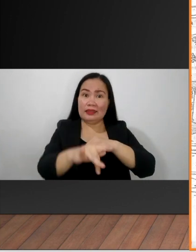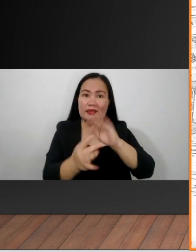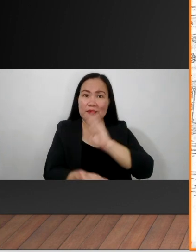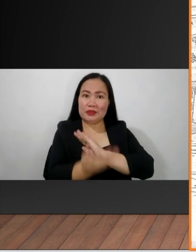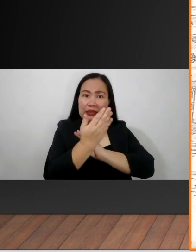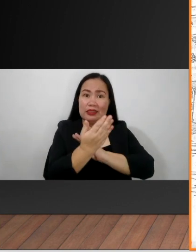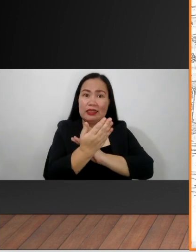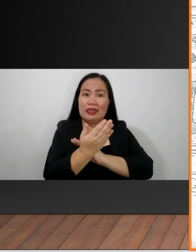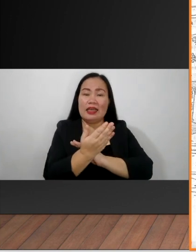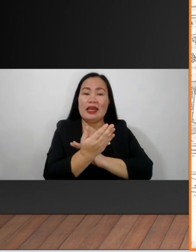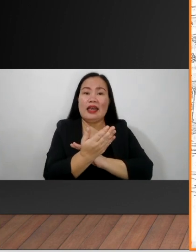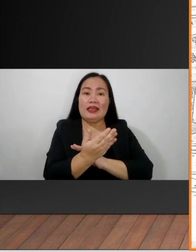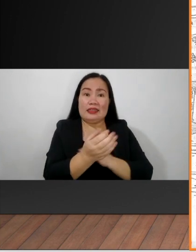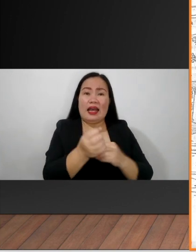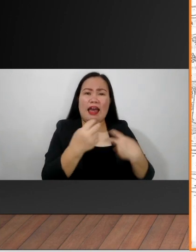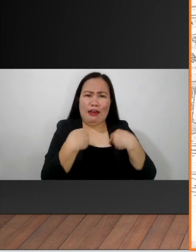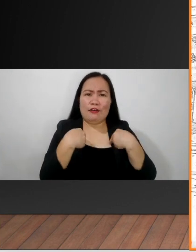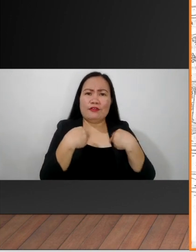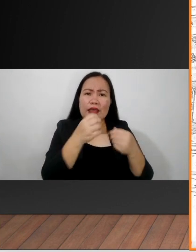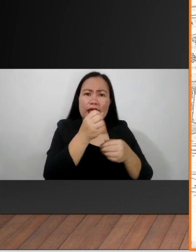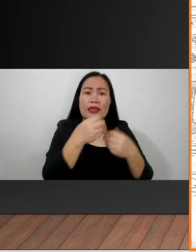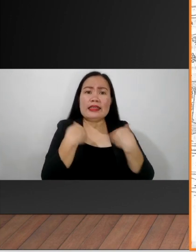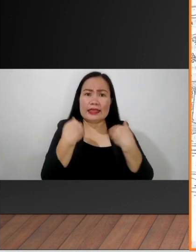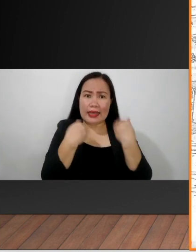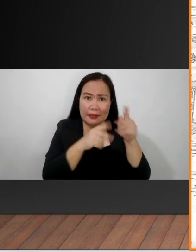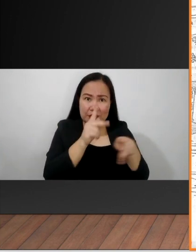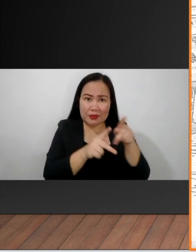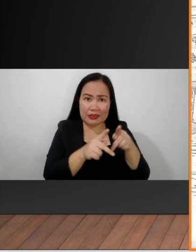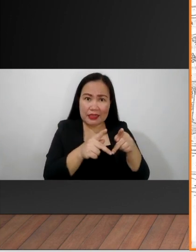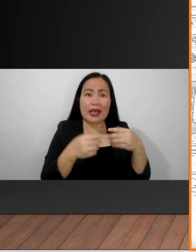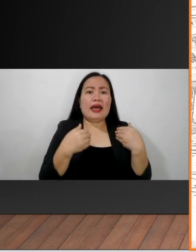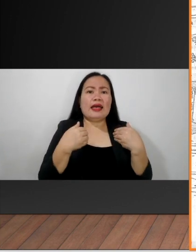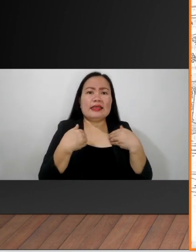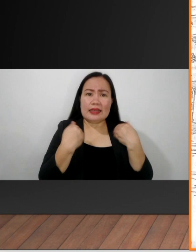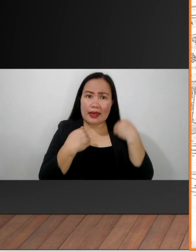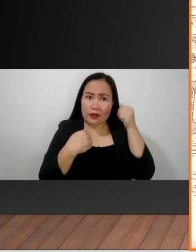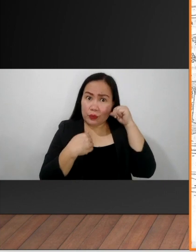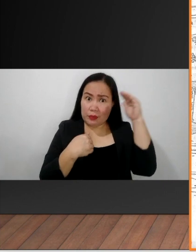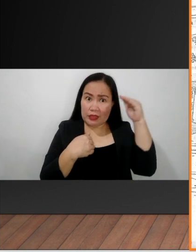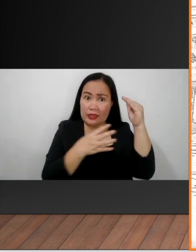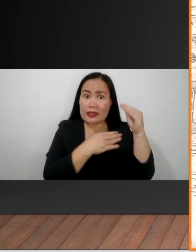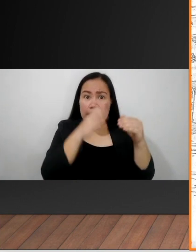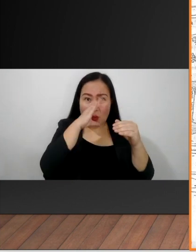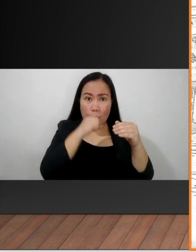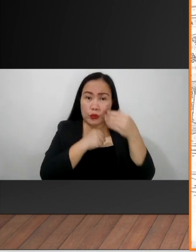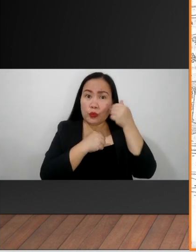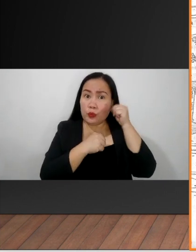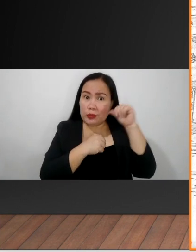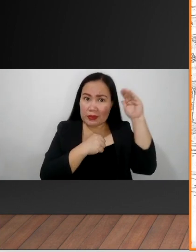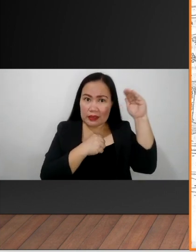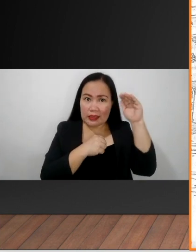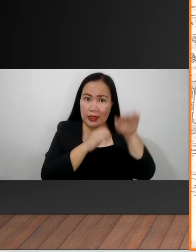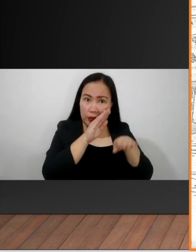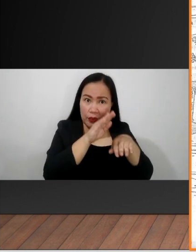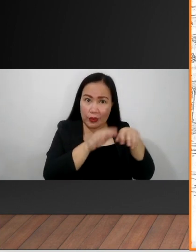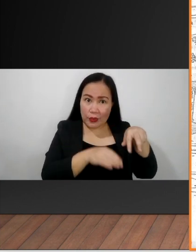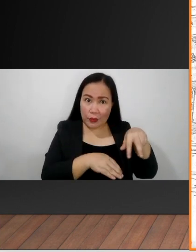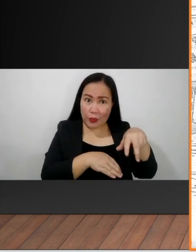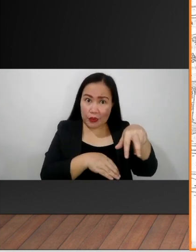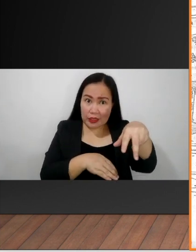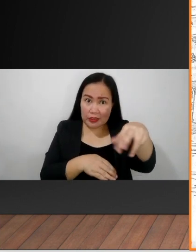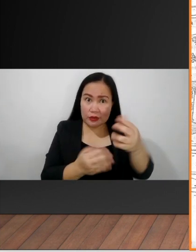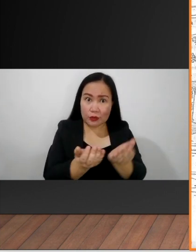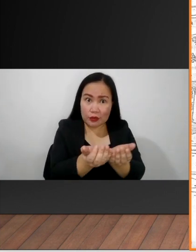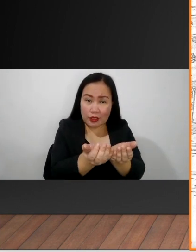morning, and there were some young people, young women, and some old women walking to the